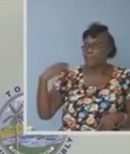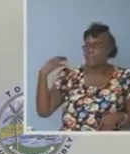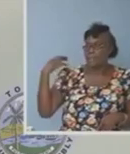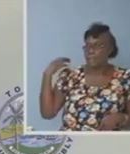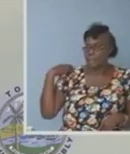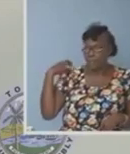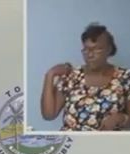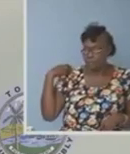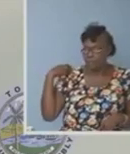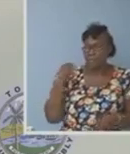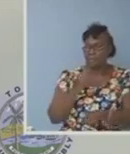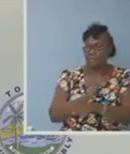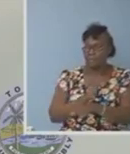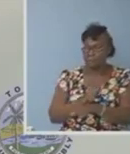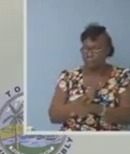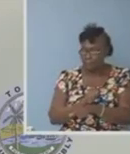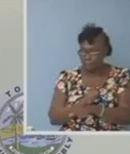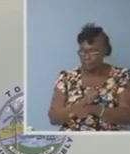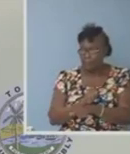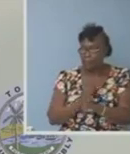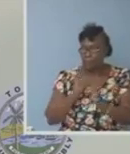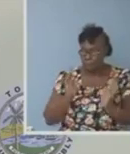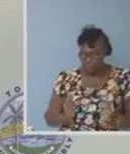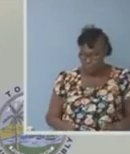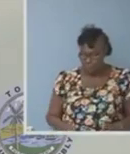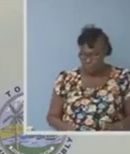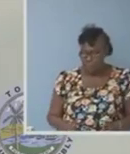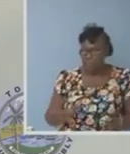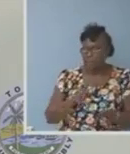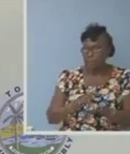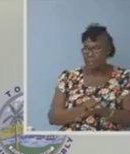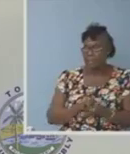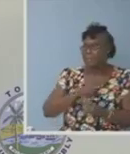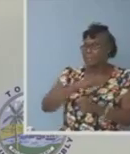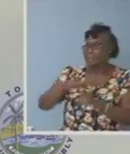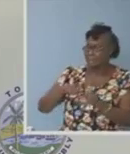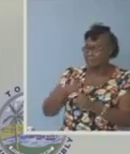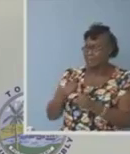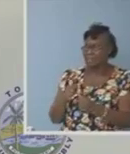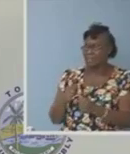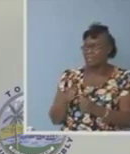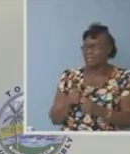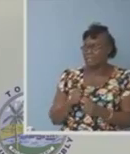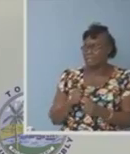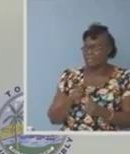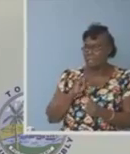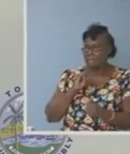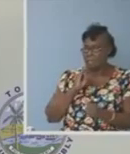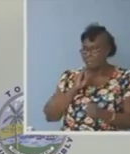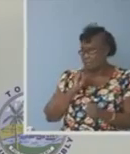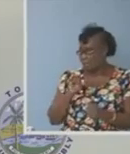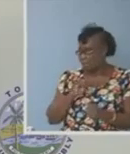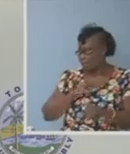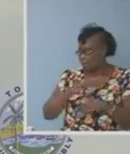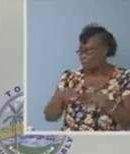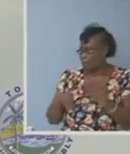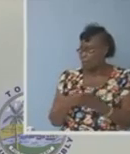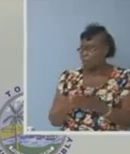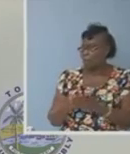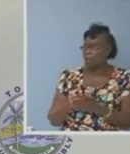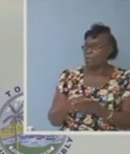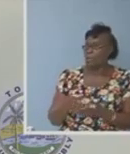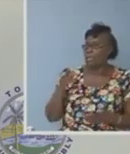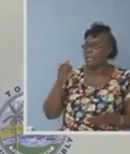the stakeholders in education that the situation is very fluid, so we are asking all our administrators